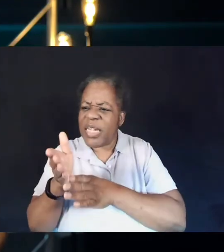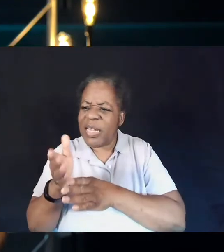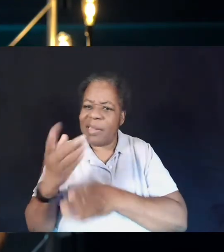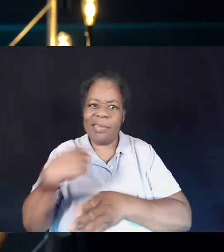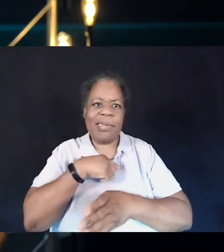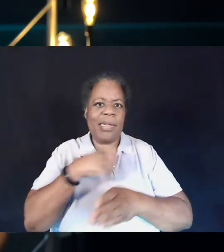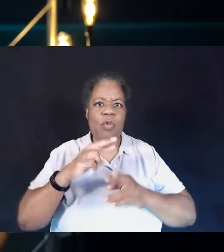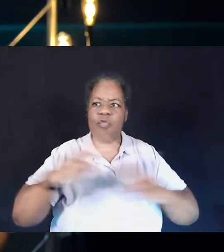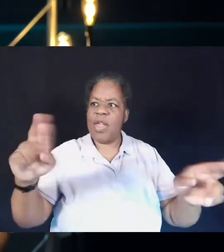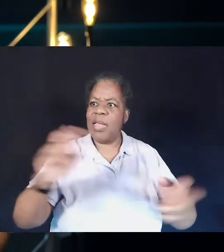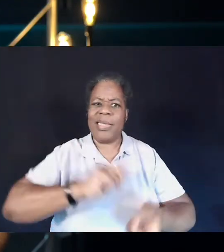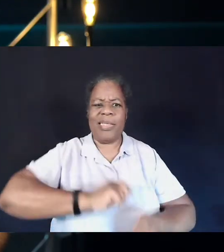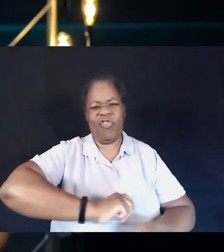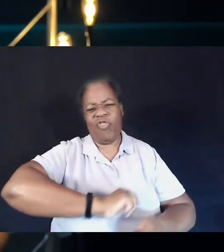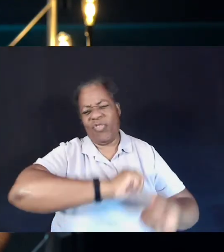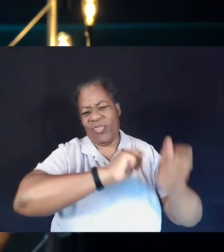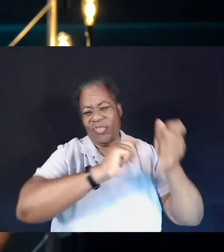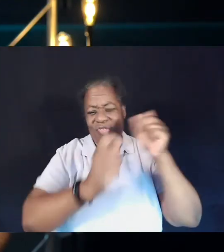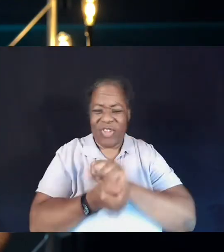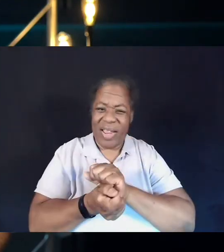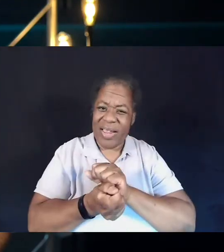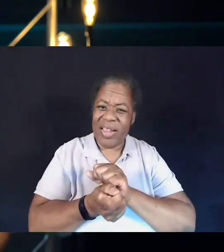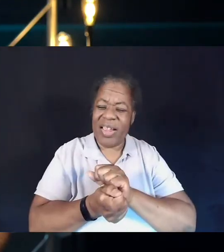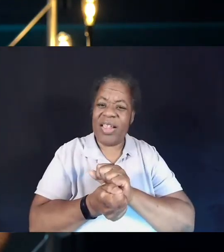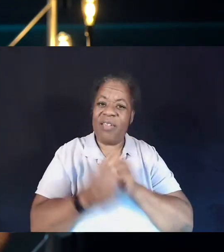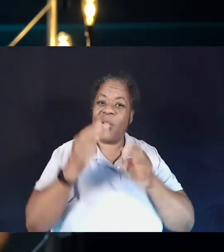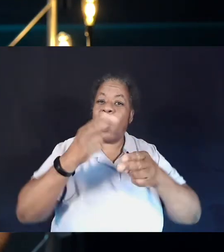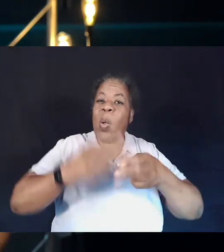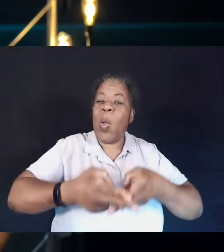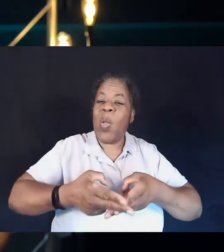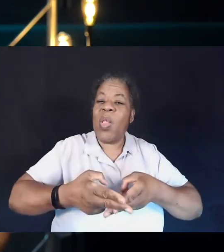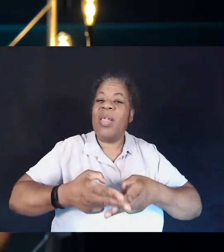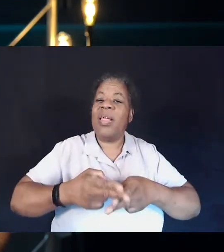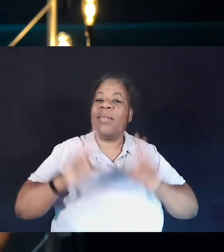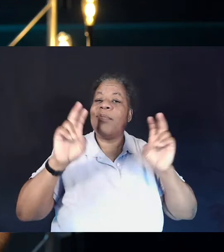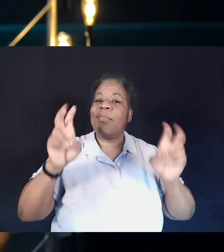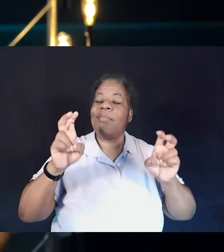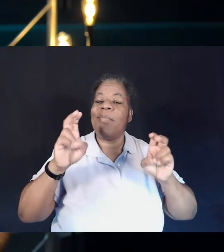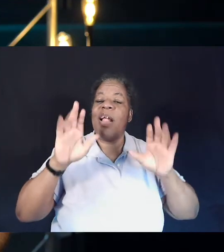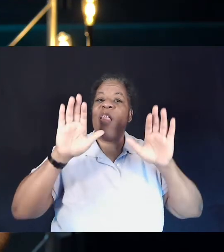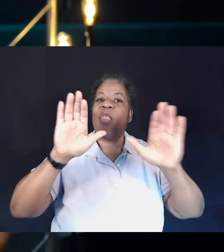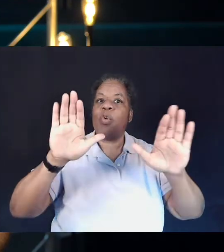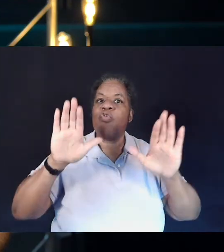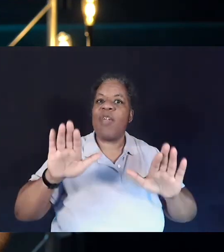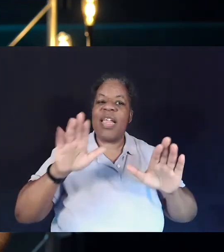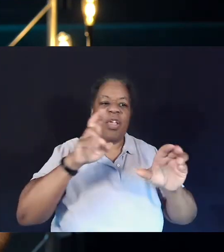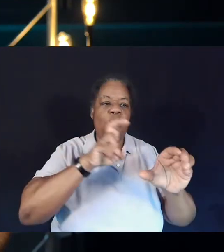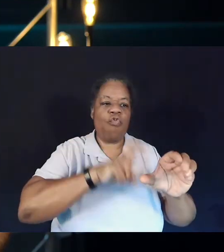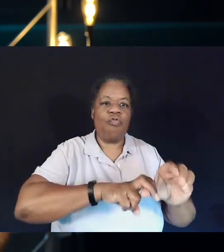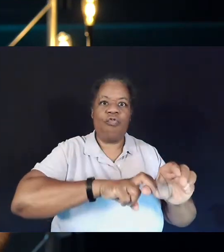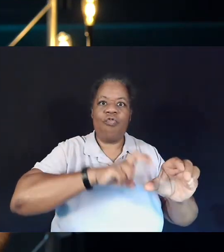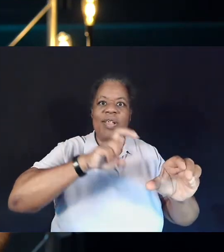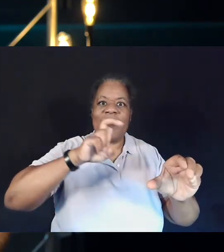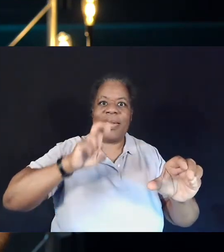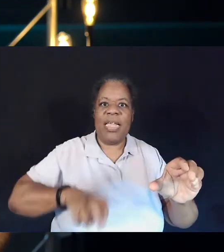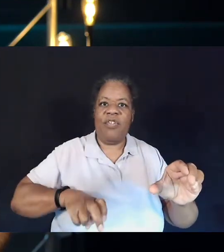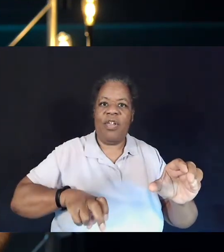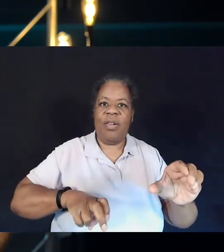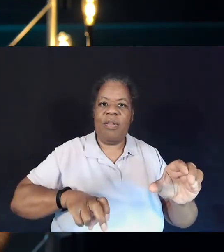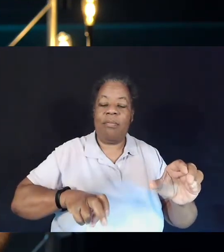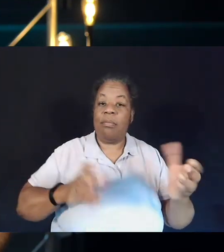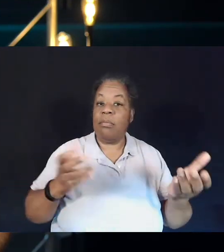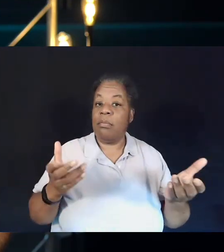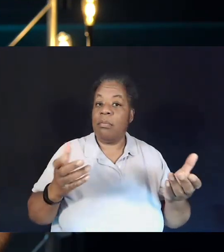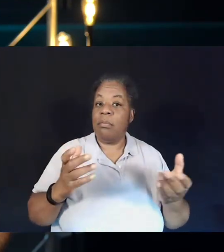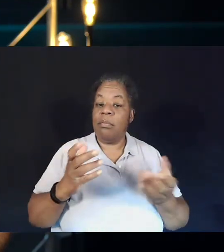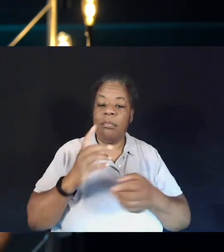change. Economists are actually calling it the Great Resignation. So what about you? Has